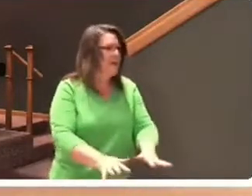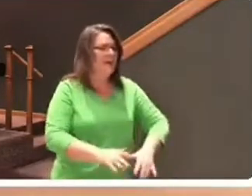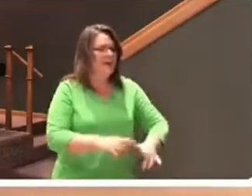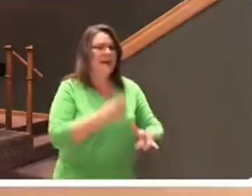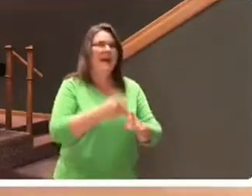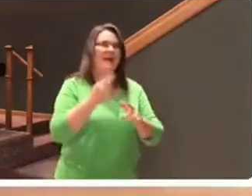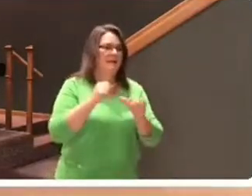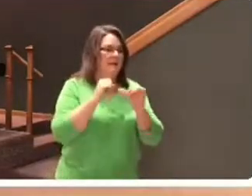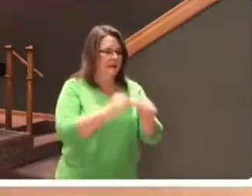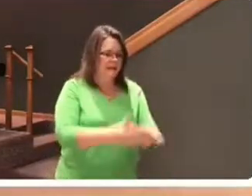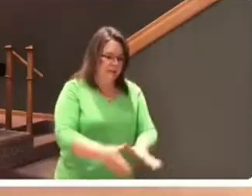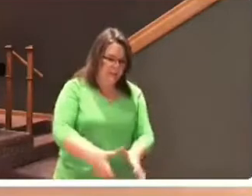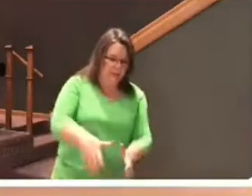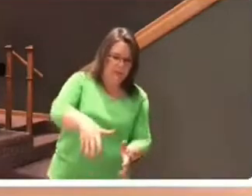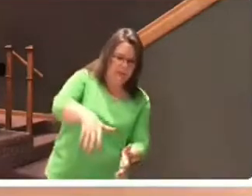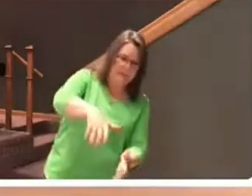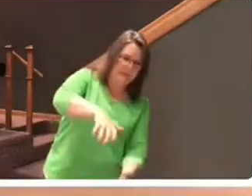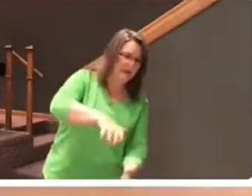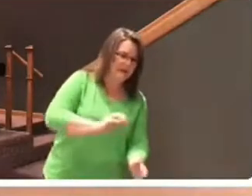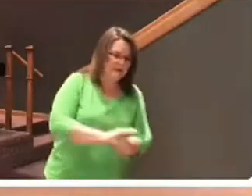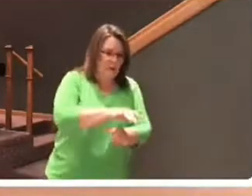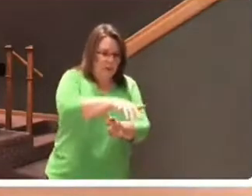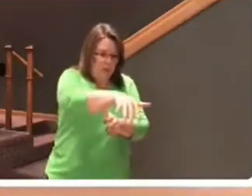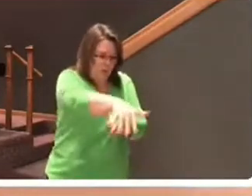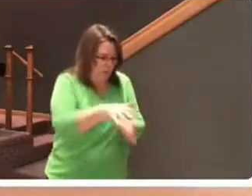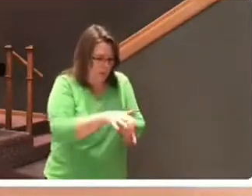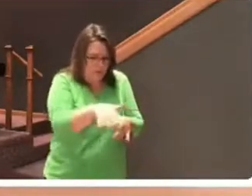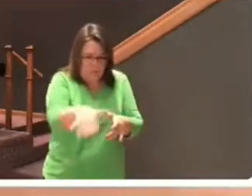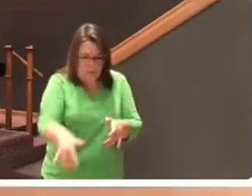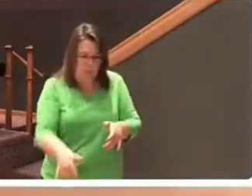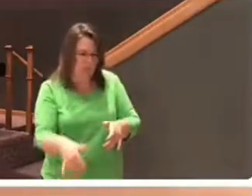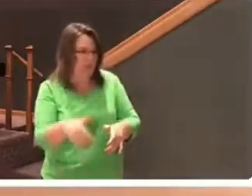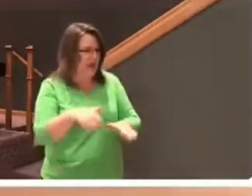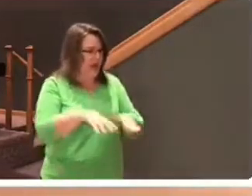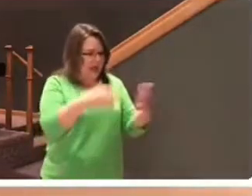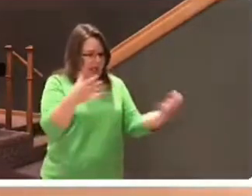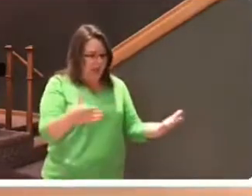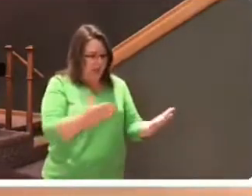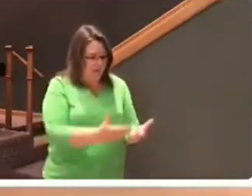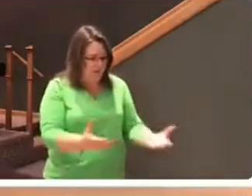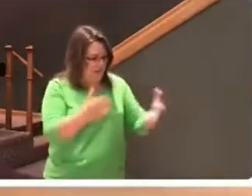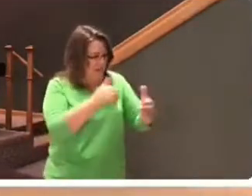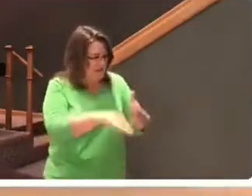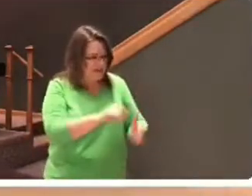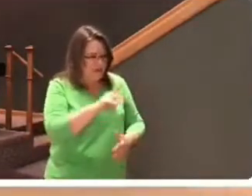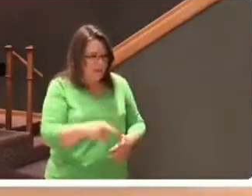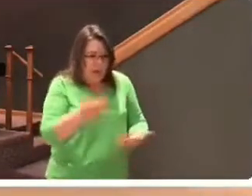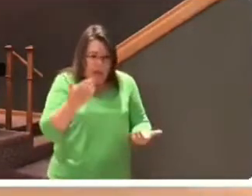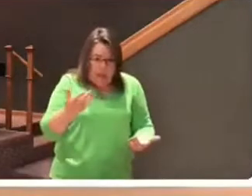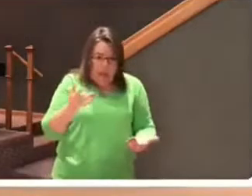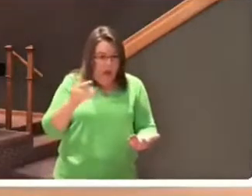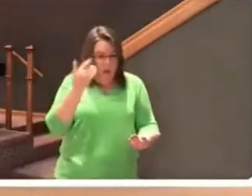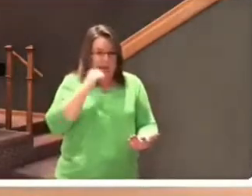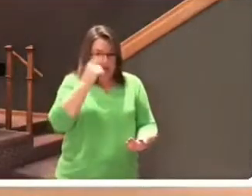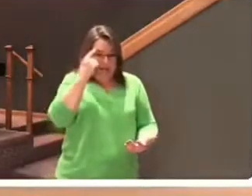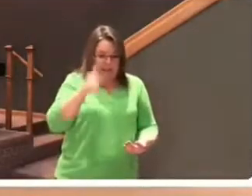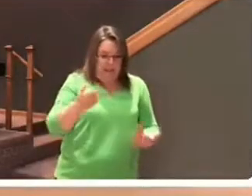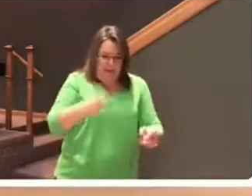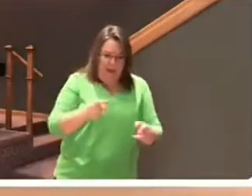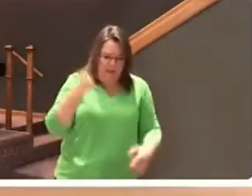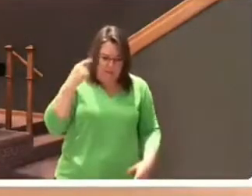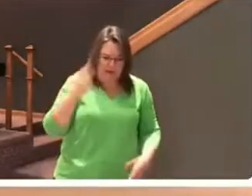He keeps on going to where it's pouring out of the basket into your lap. You're like, oh my gosh, I didn't think this would happen. This is crazy.